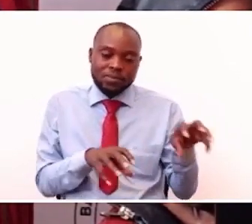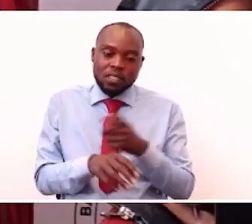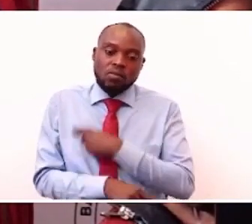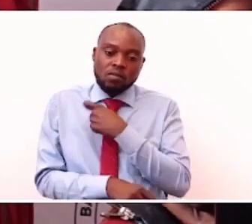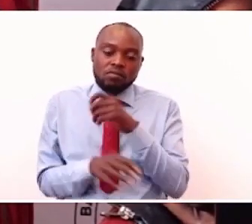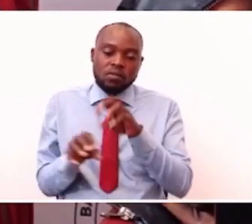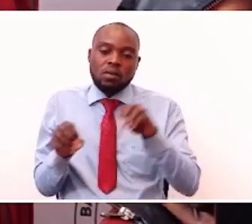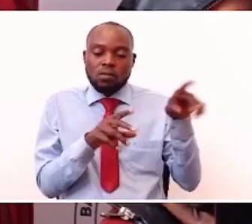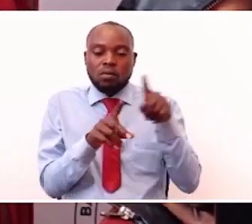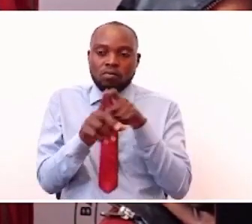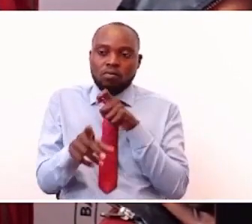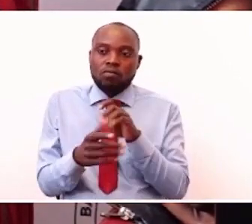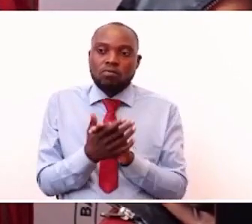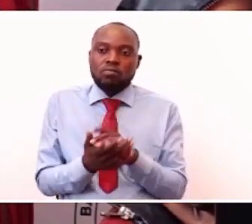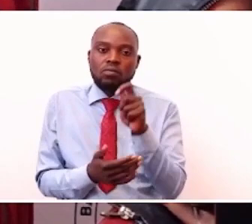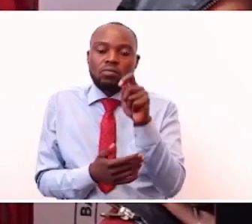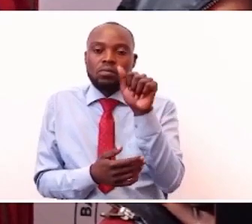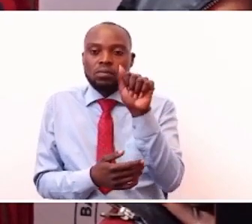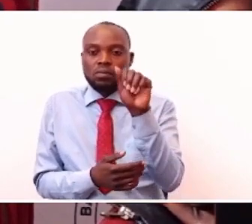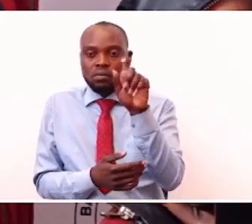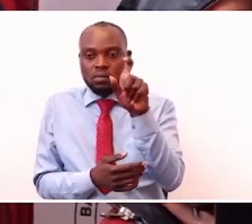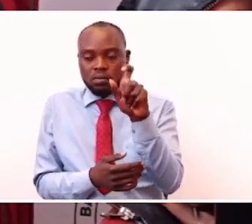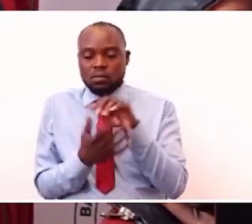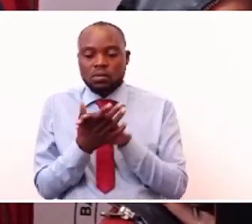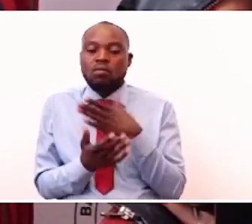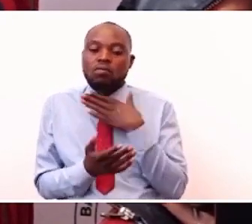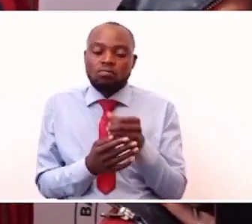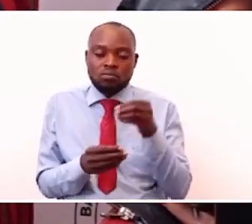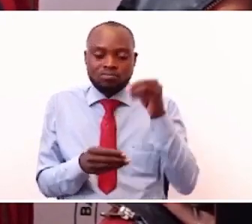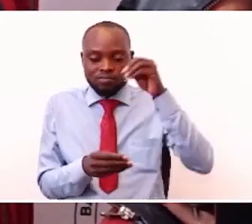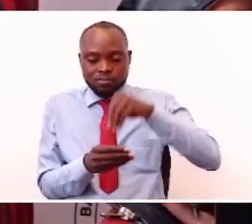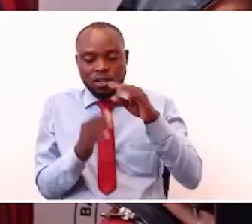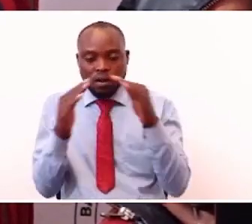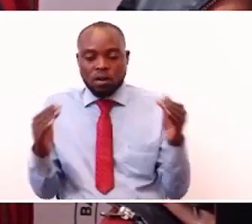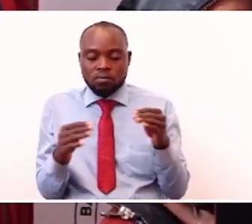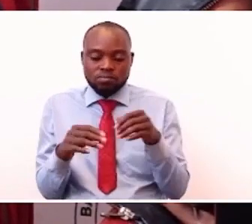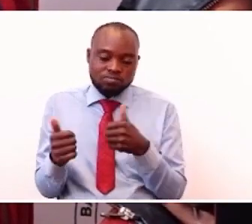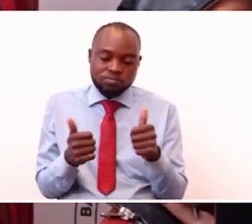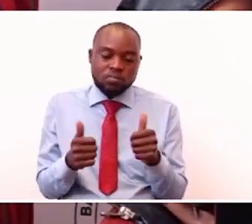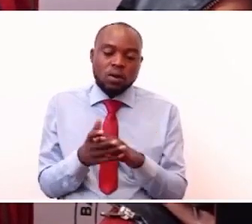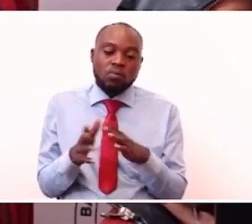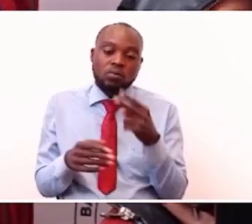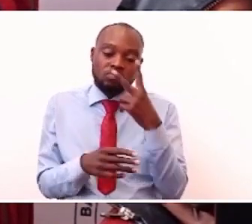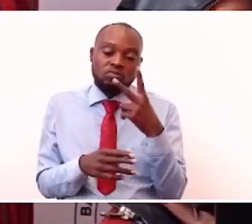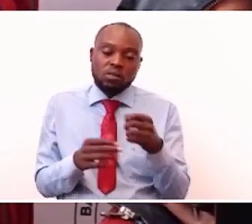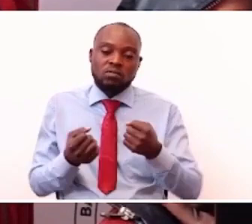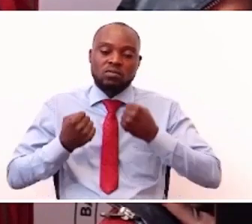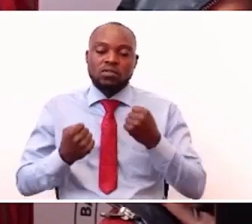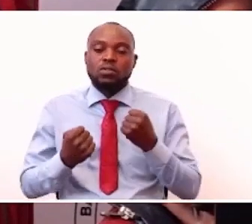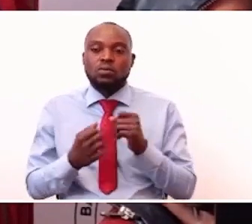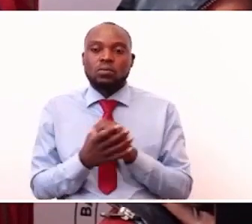from taxation, and the need to putting our house in order in terms of ensuring that we have strong